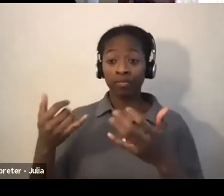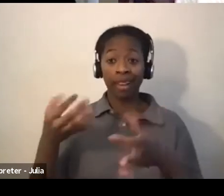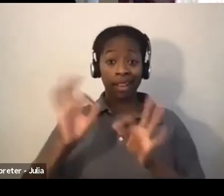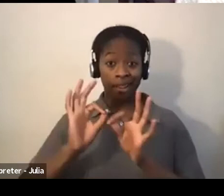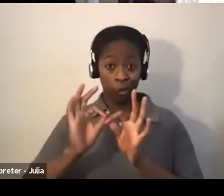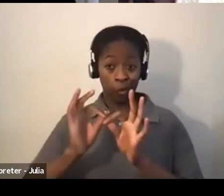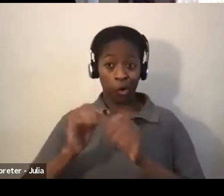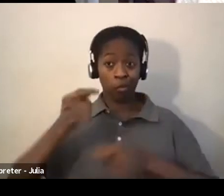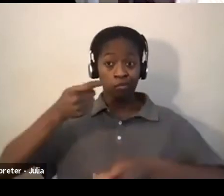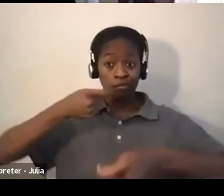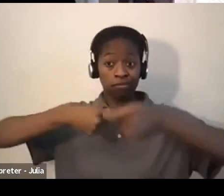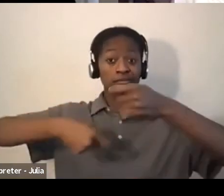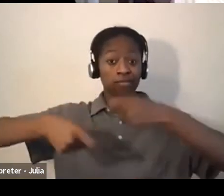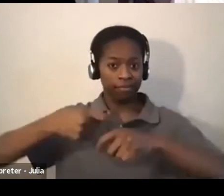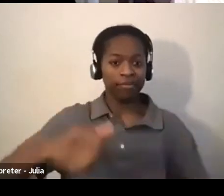There is a reason